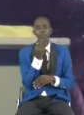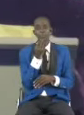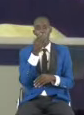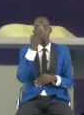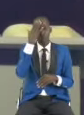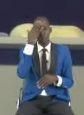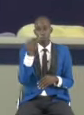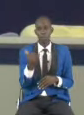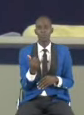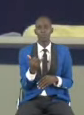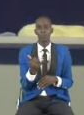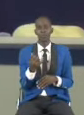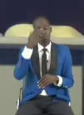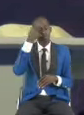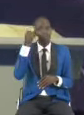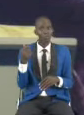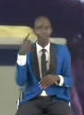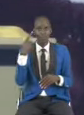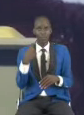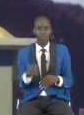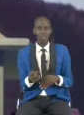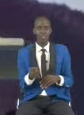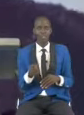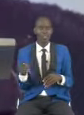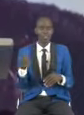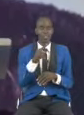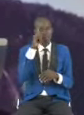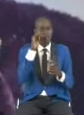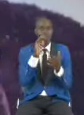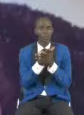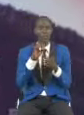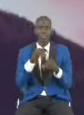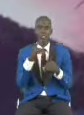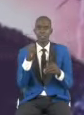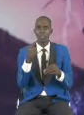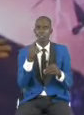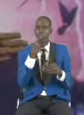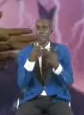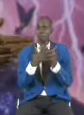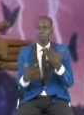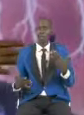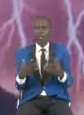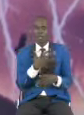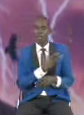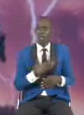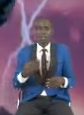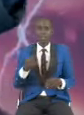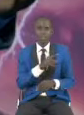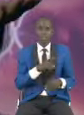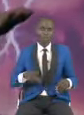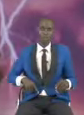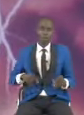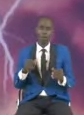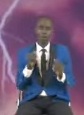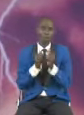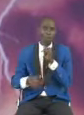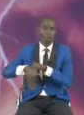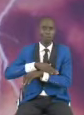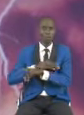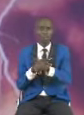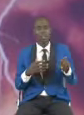for them. They believed in the blood, and the Lord passed over them. And then after